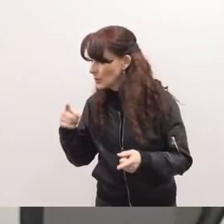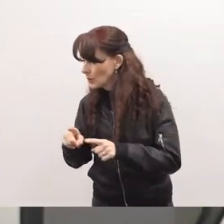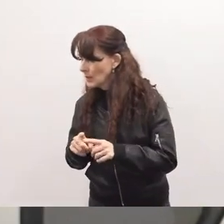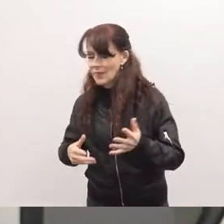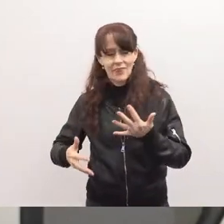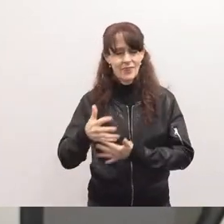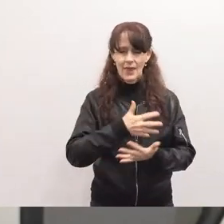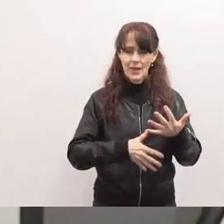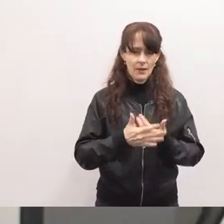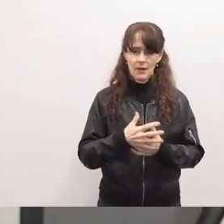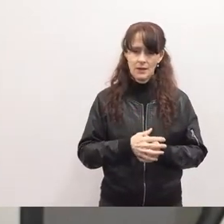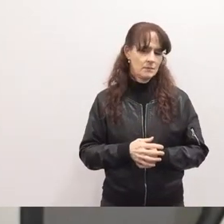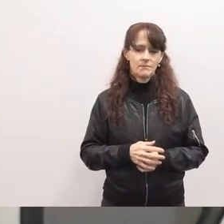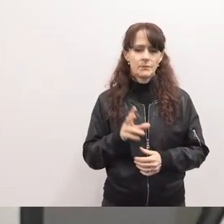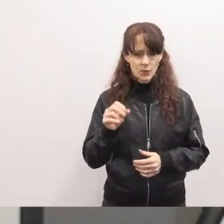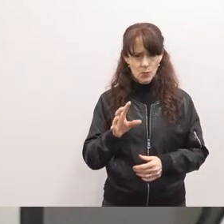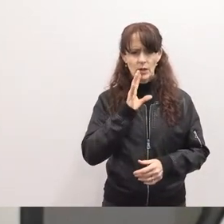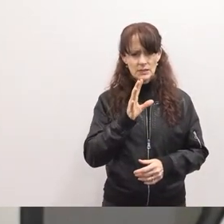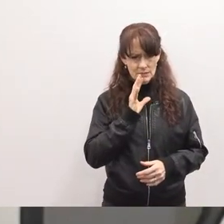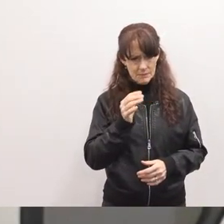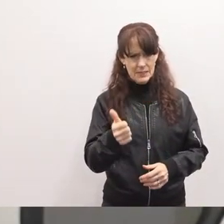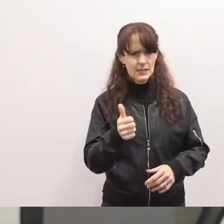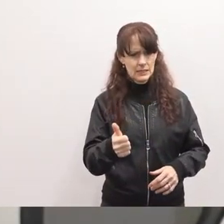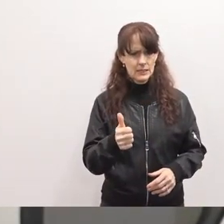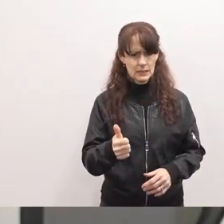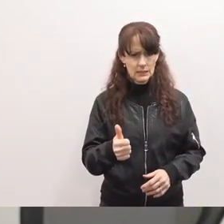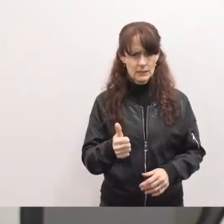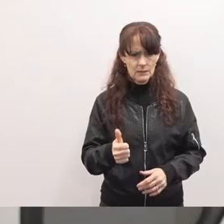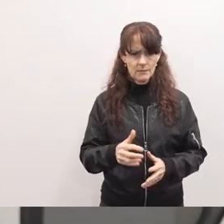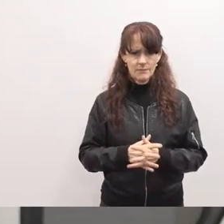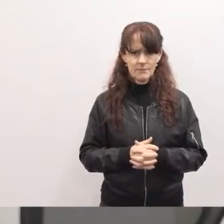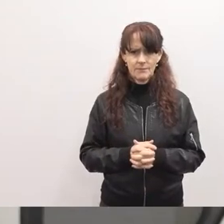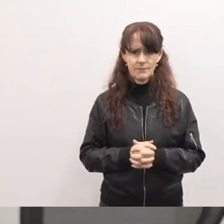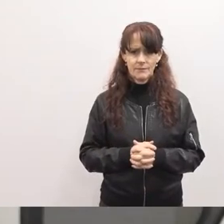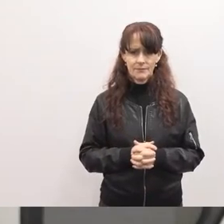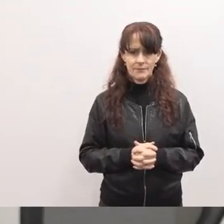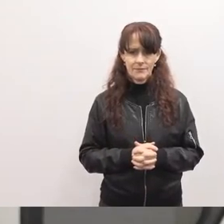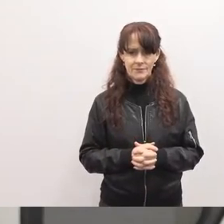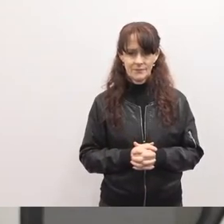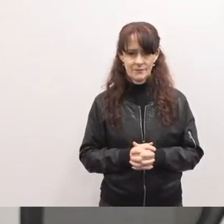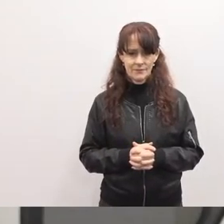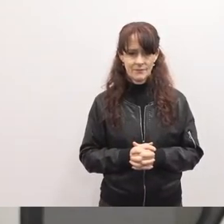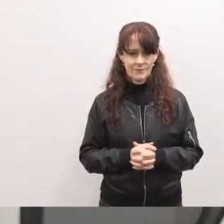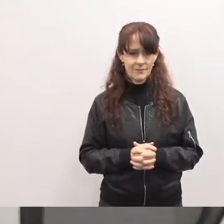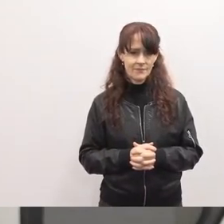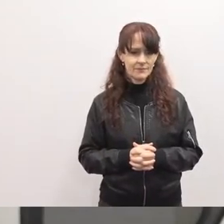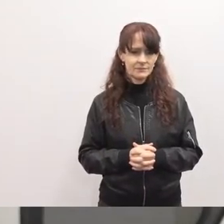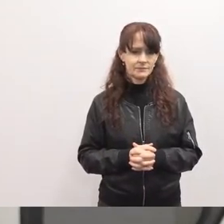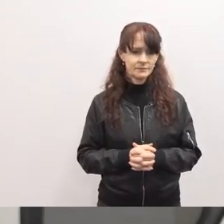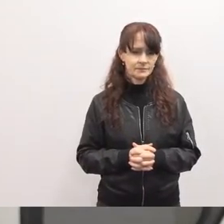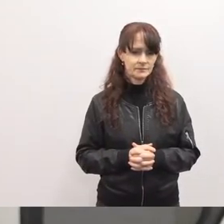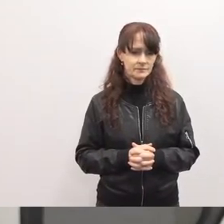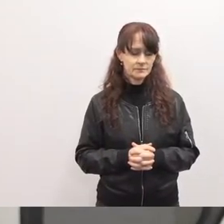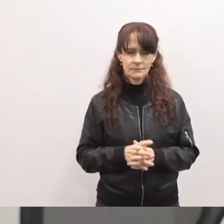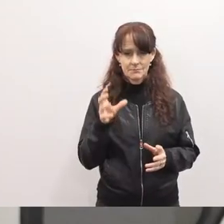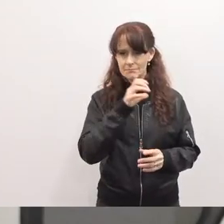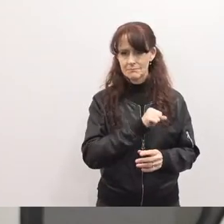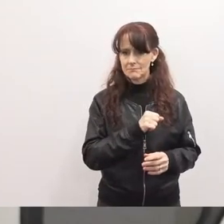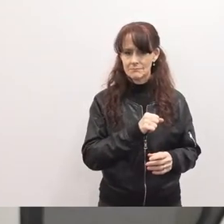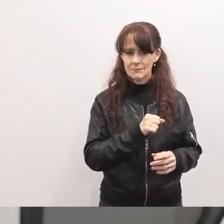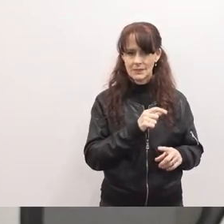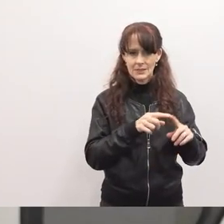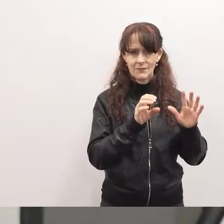engagement. But you can speak of... So, could use a different